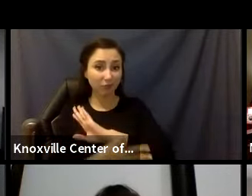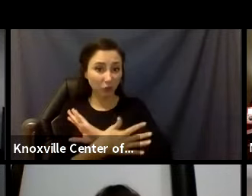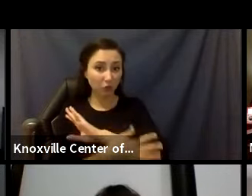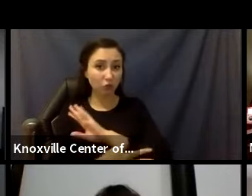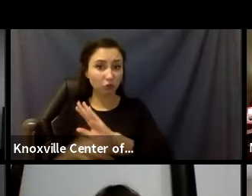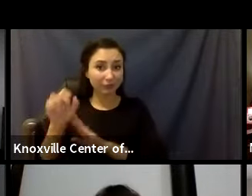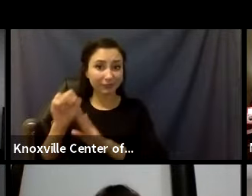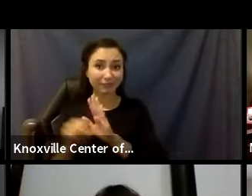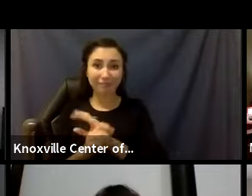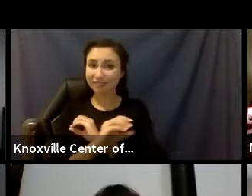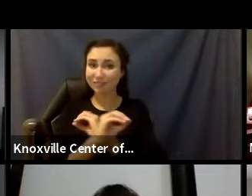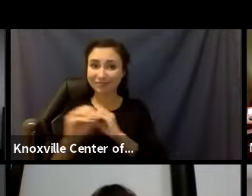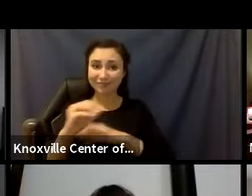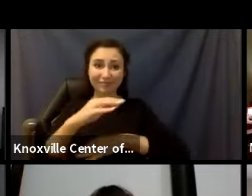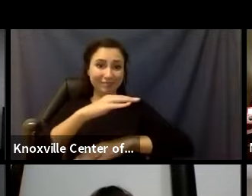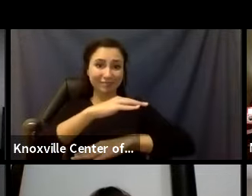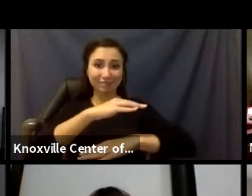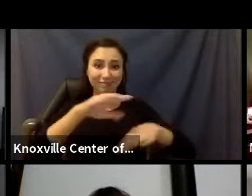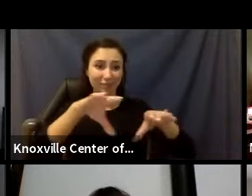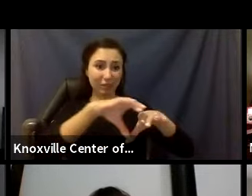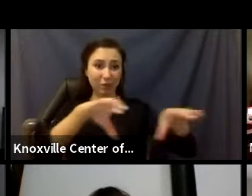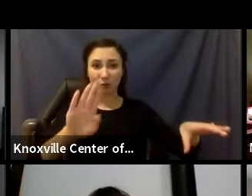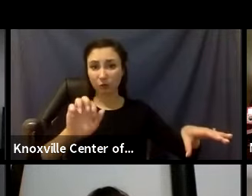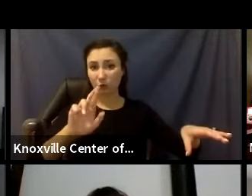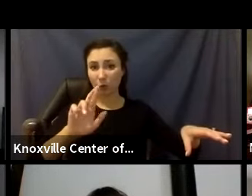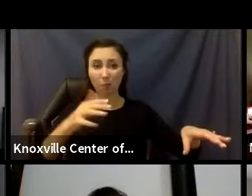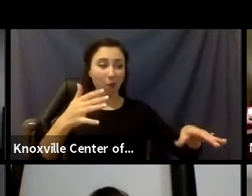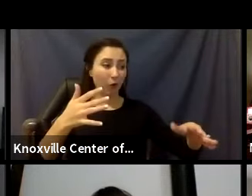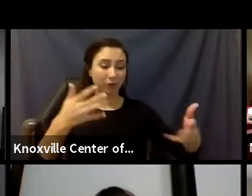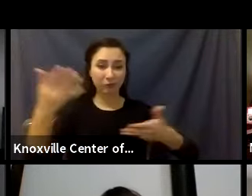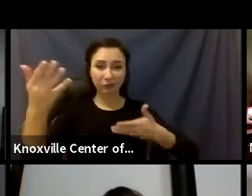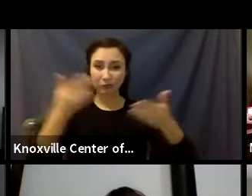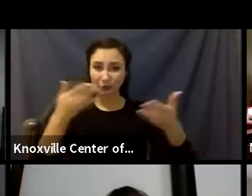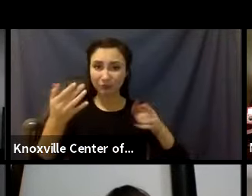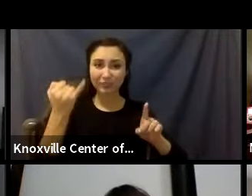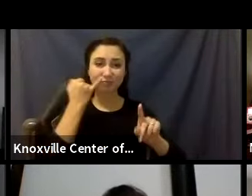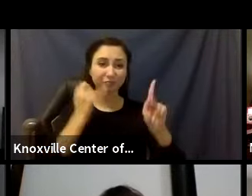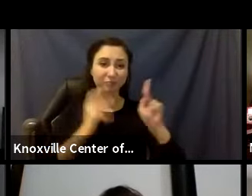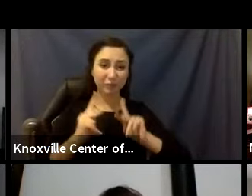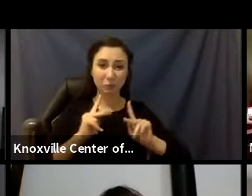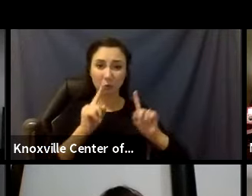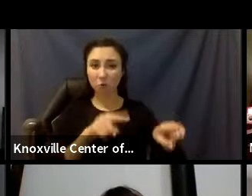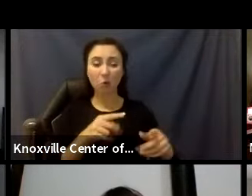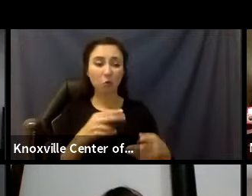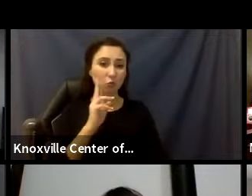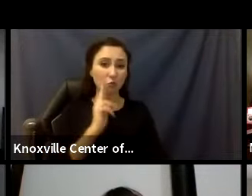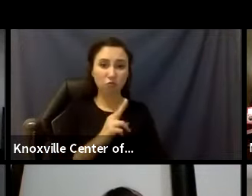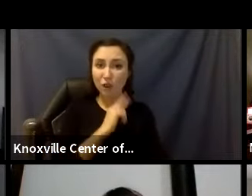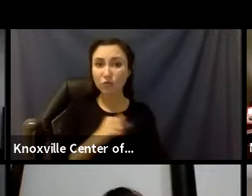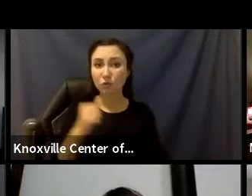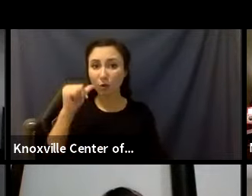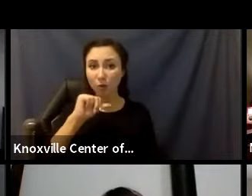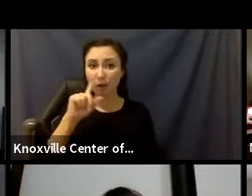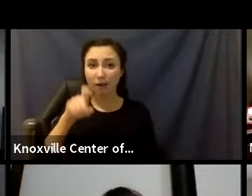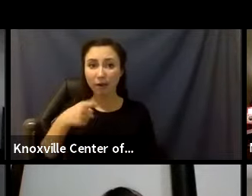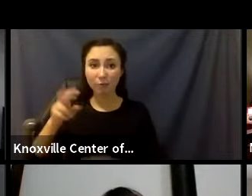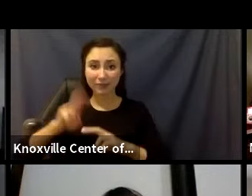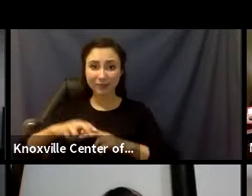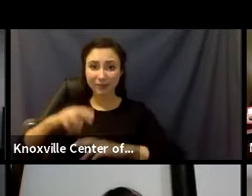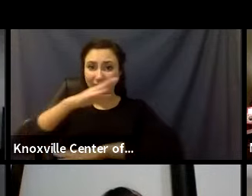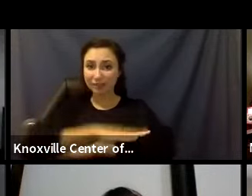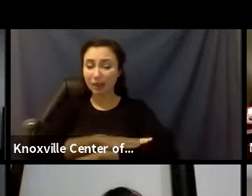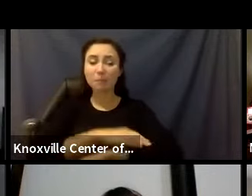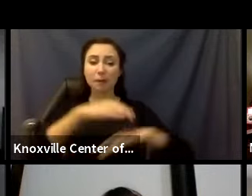no bar service. If folks are in a restaurant or bar, they have to be seated at a table and the bar is